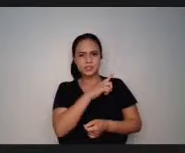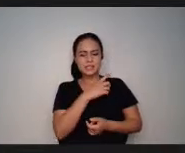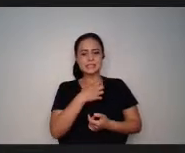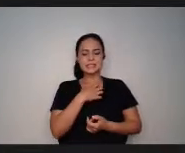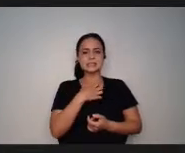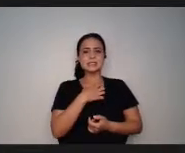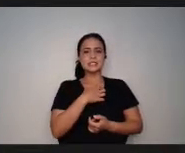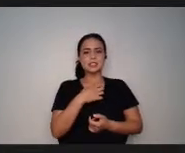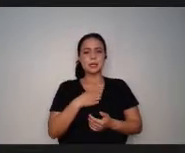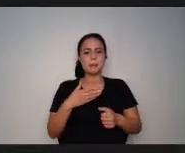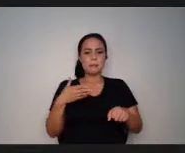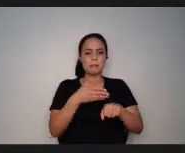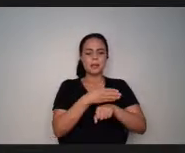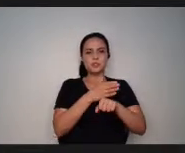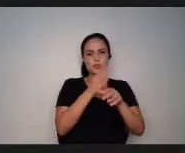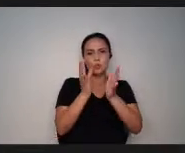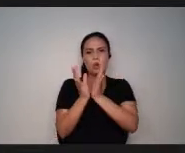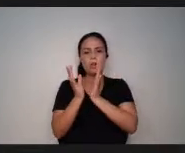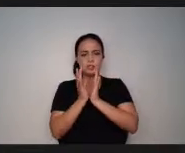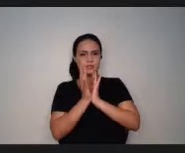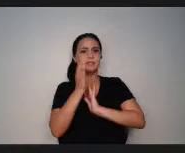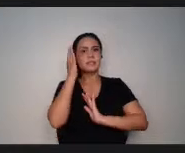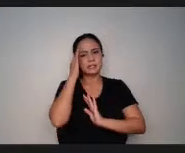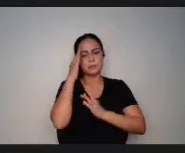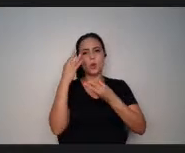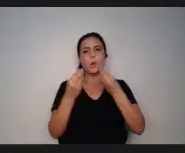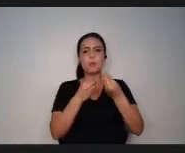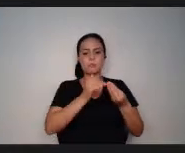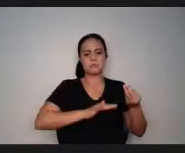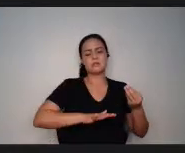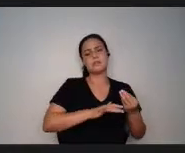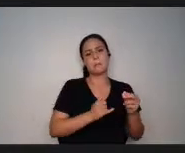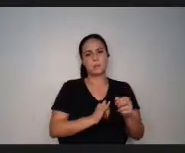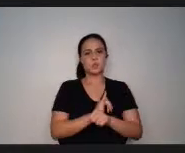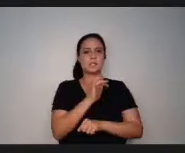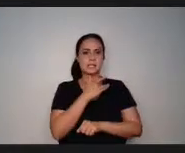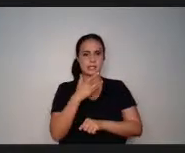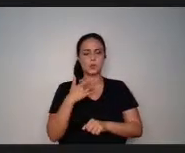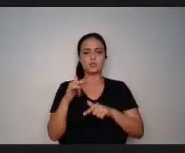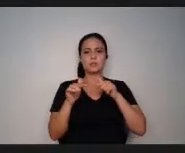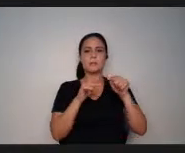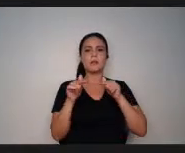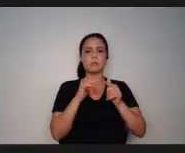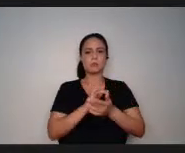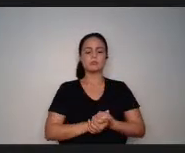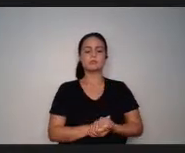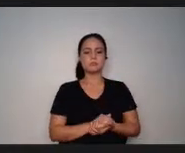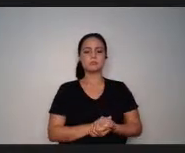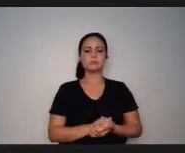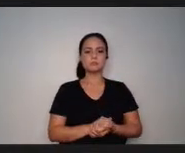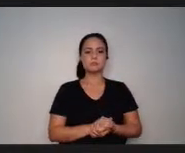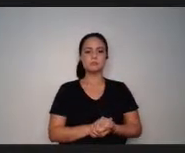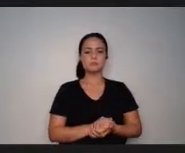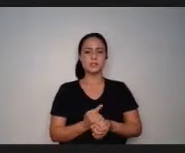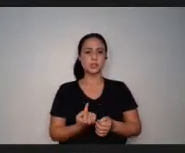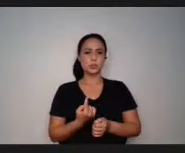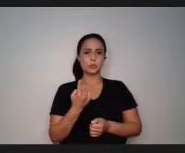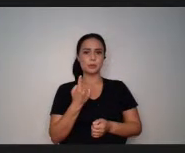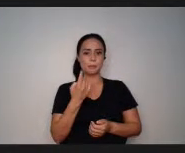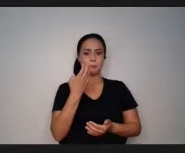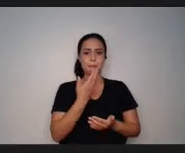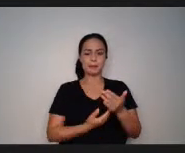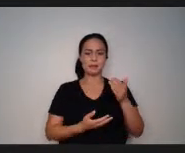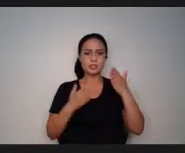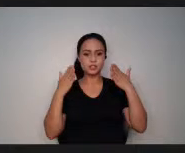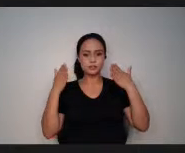fatigue. And this idea of lacking of feeling like you are in a group, which we know is not